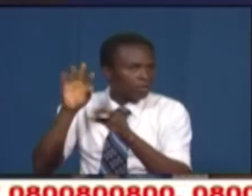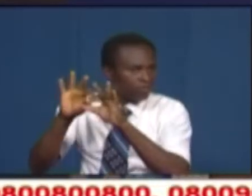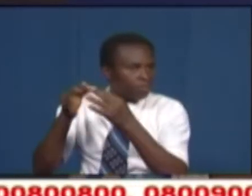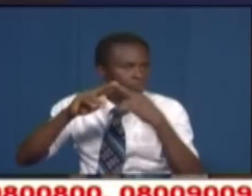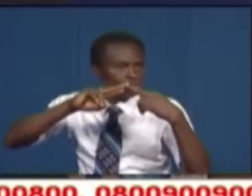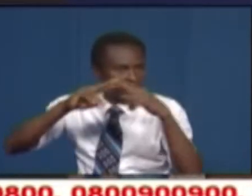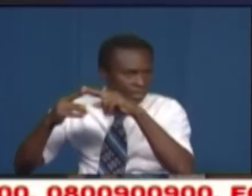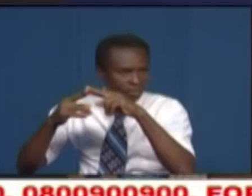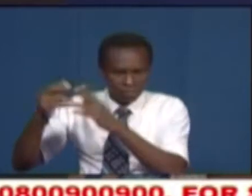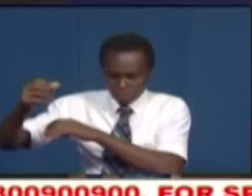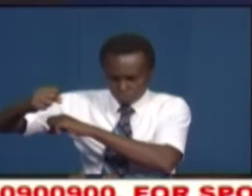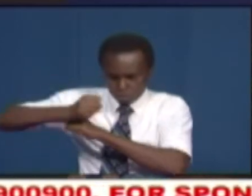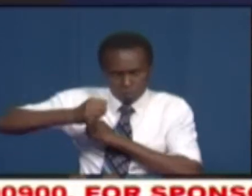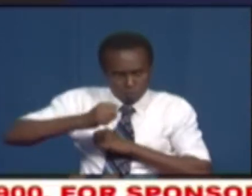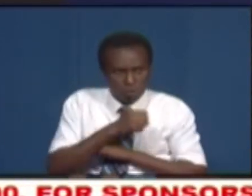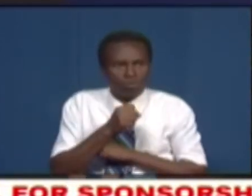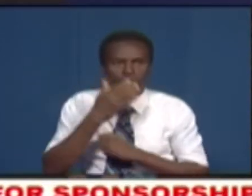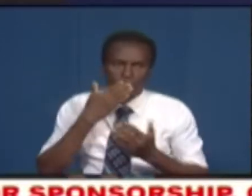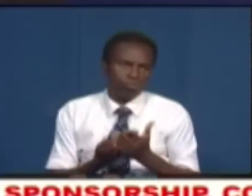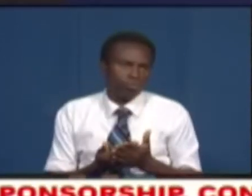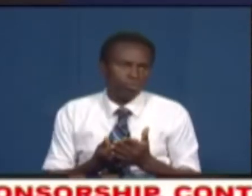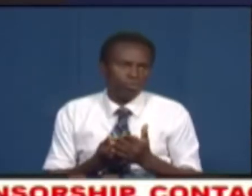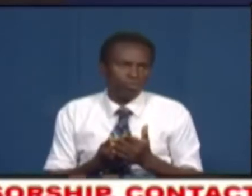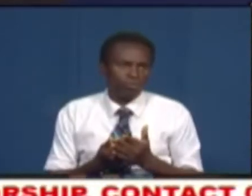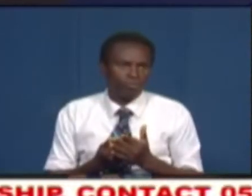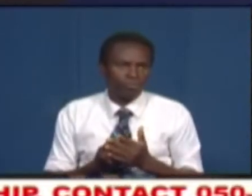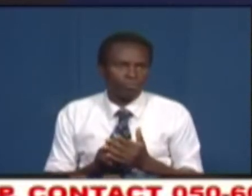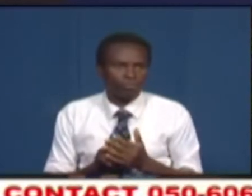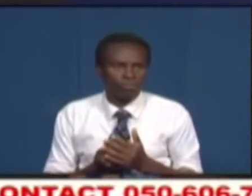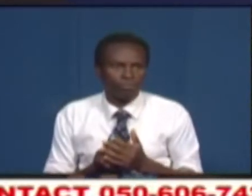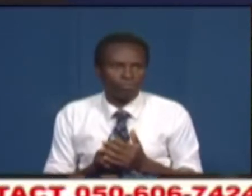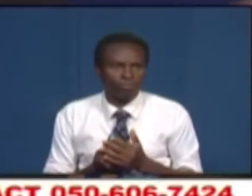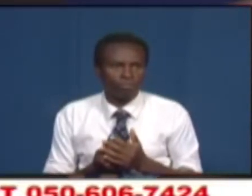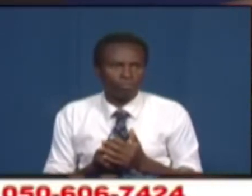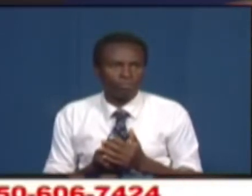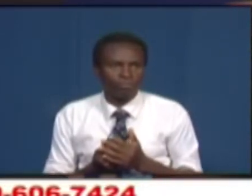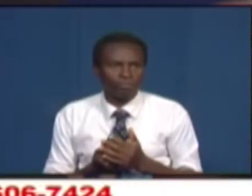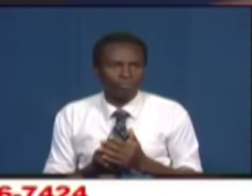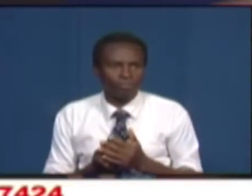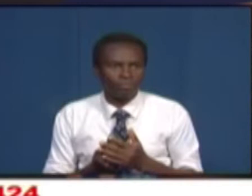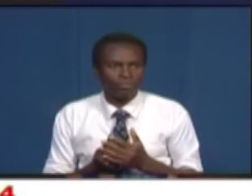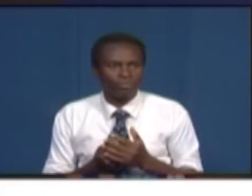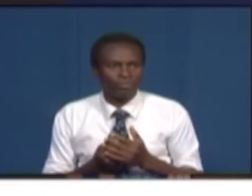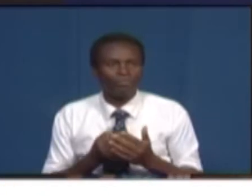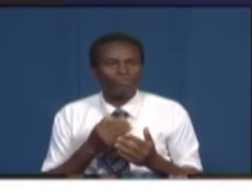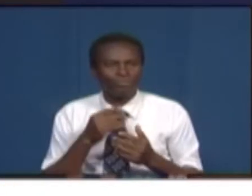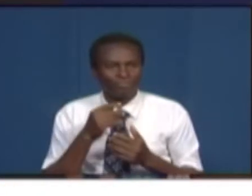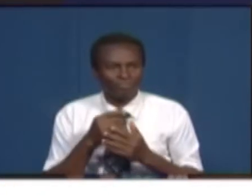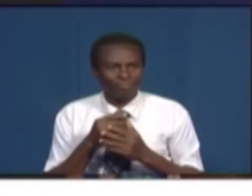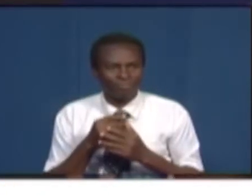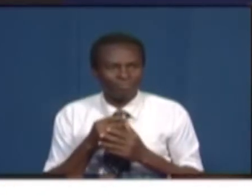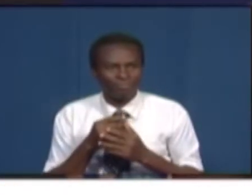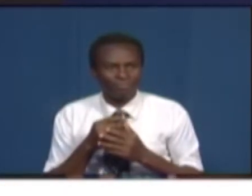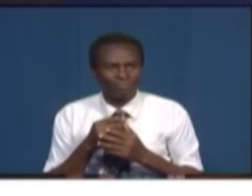from ACC, so I have to catch you there. Oh, Hakim, we just lost him. Oh, I'm so sorry, Hakim. So we'll just pick